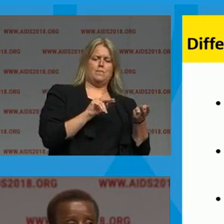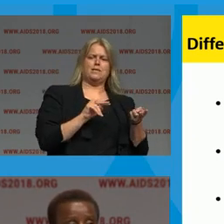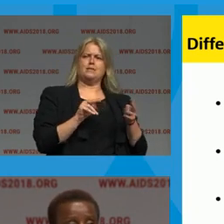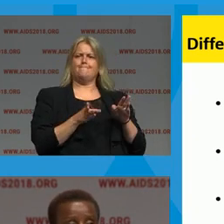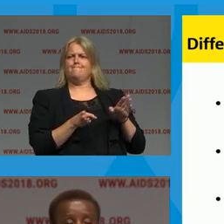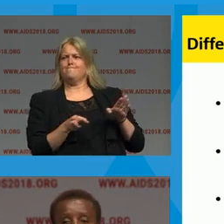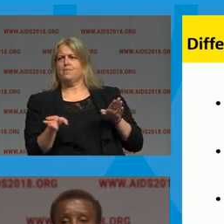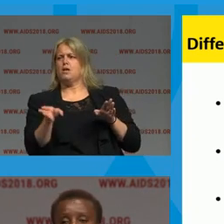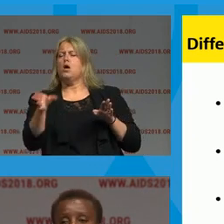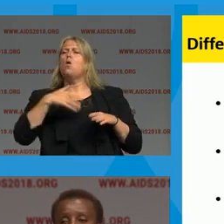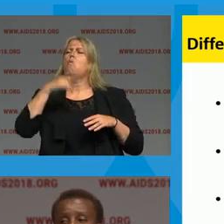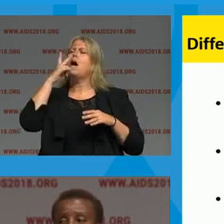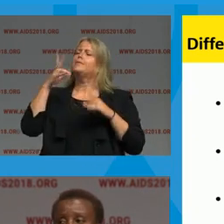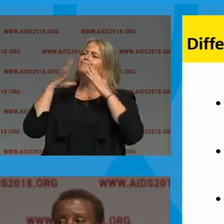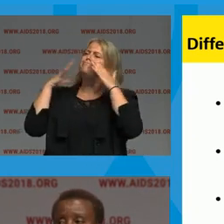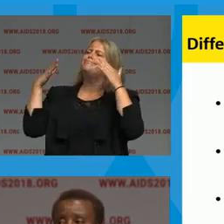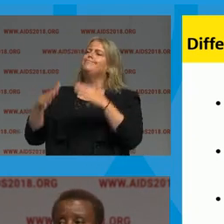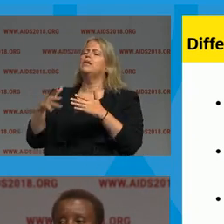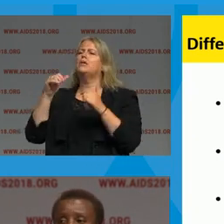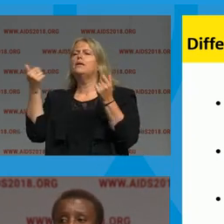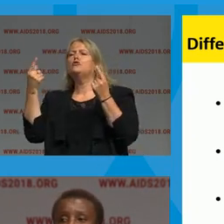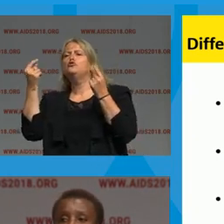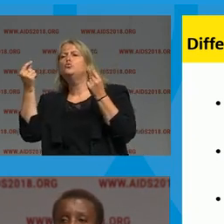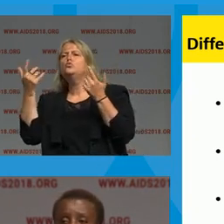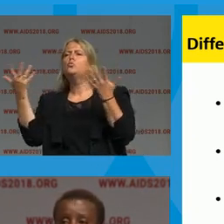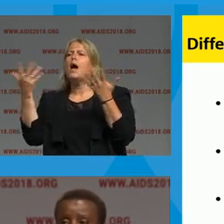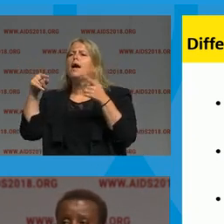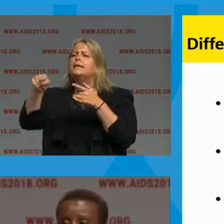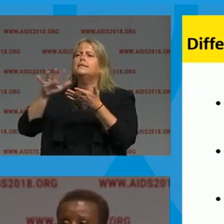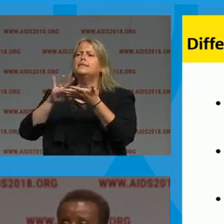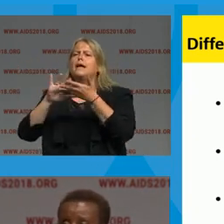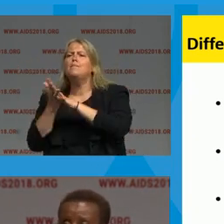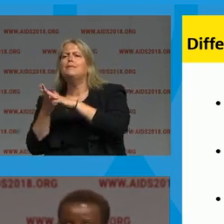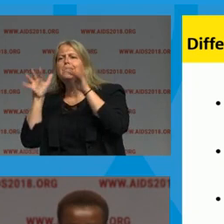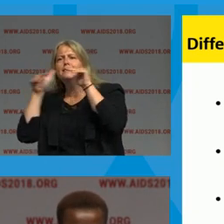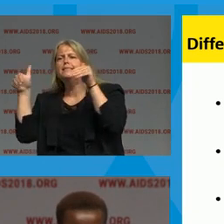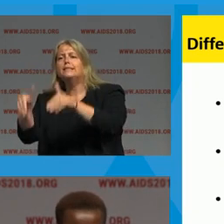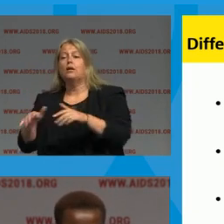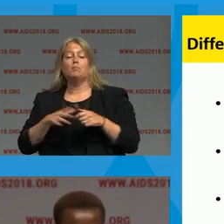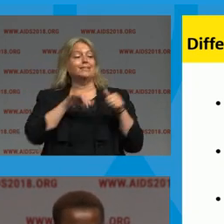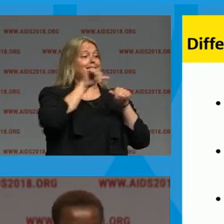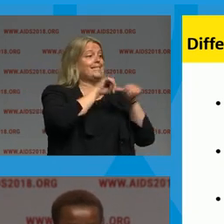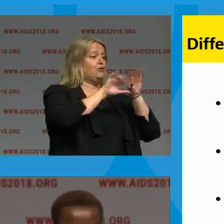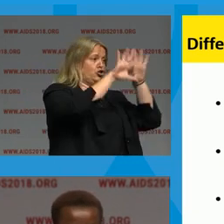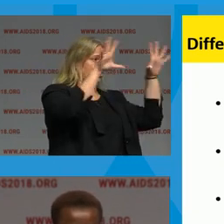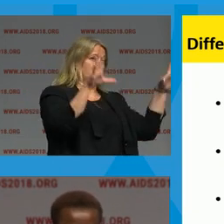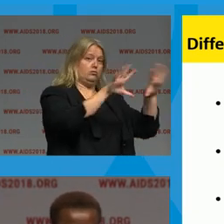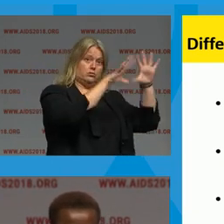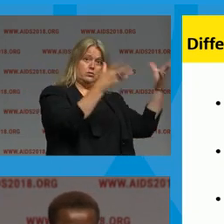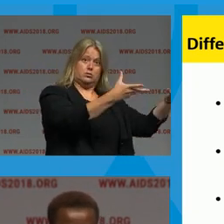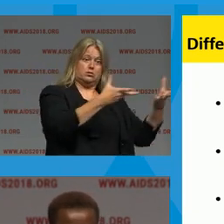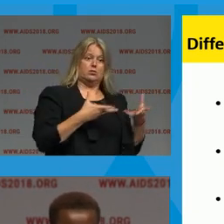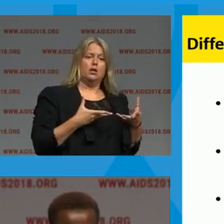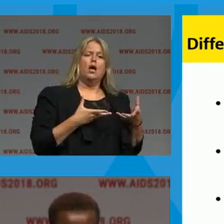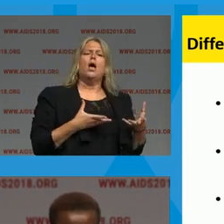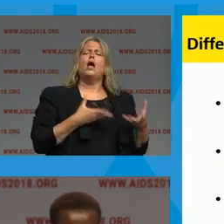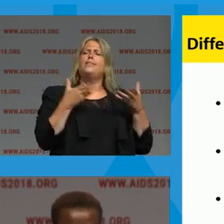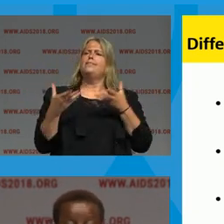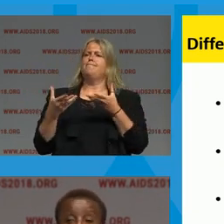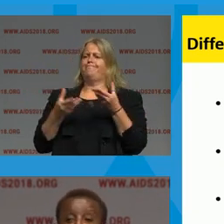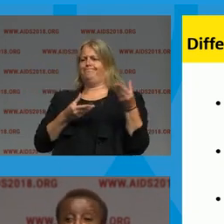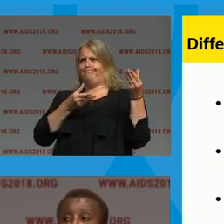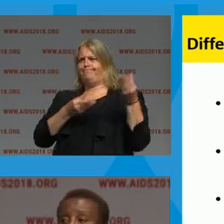to do at implementation level and how we take the science that we have from the global level and bring it